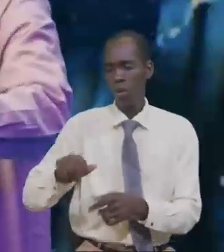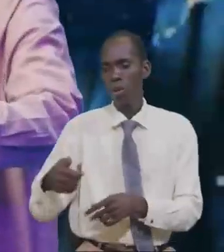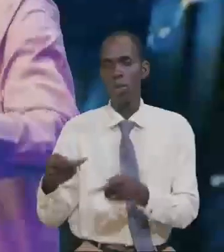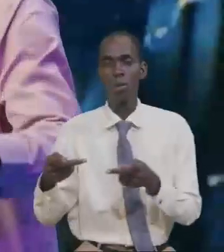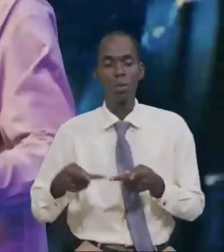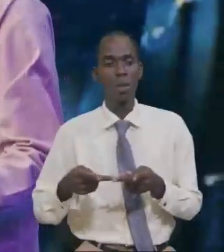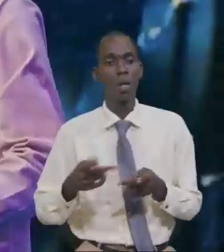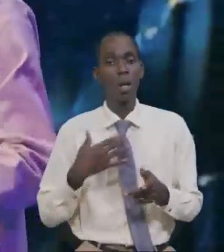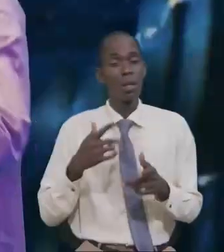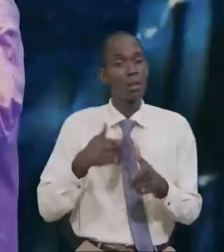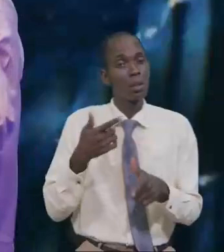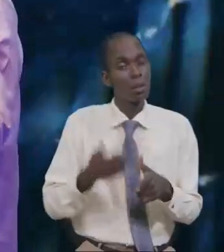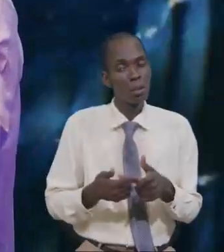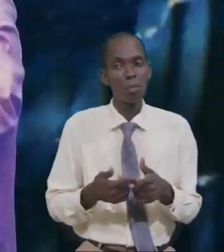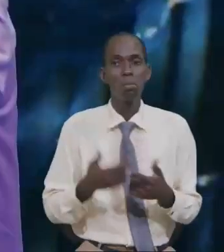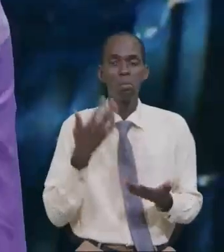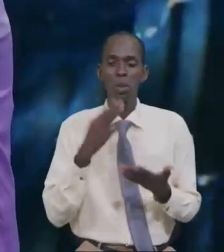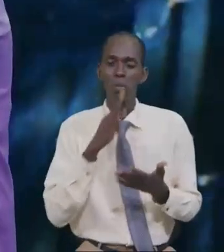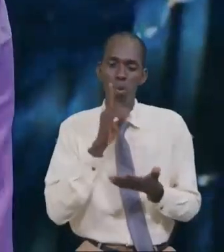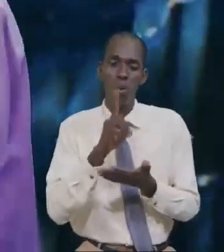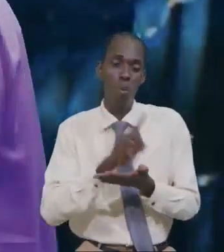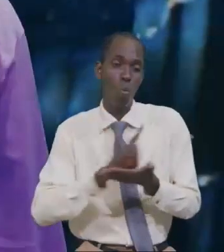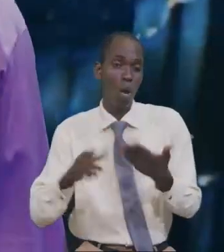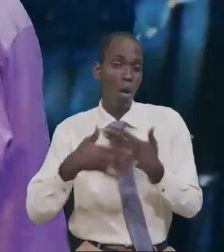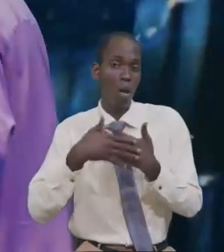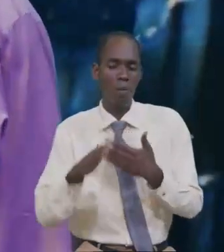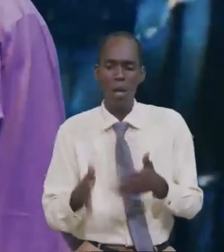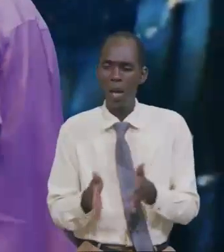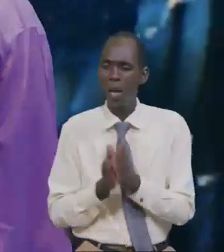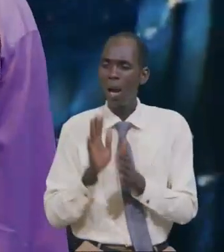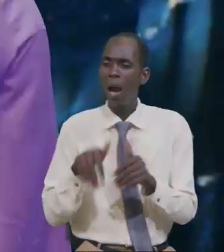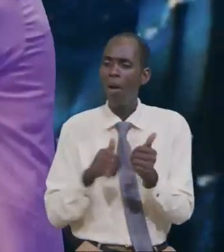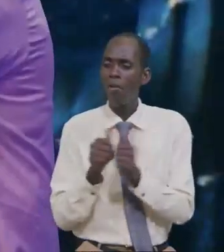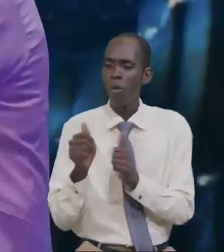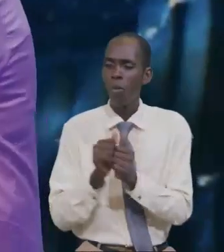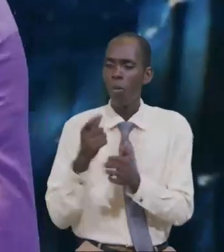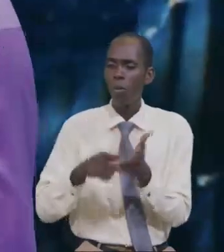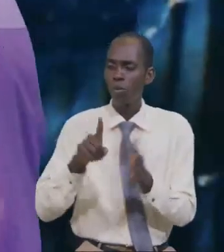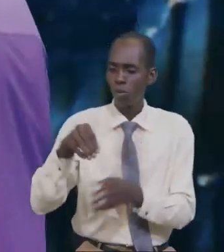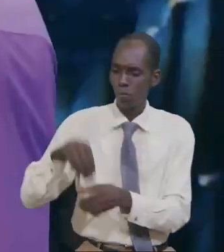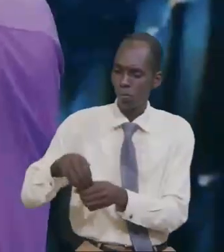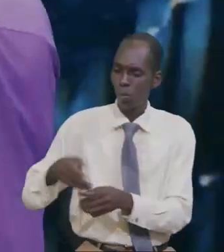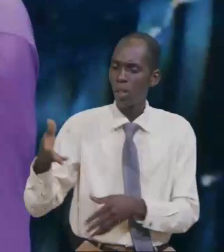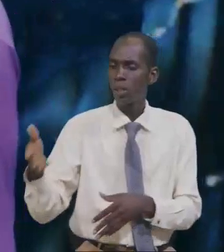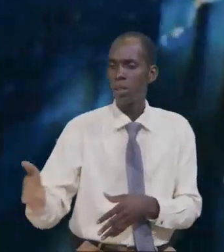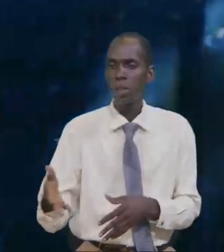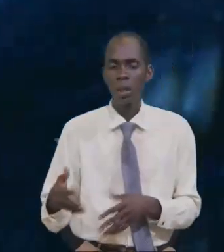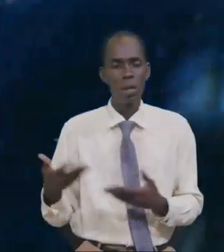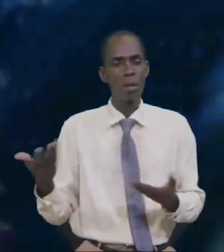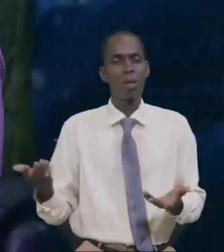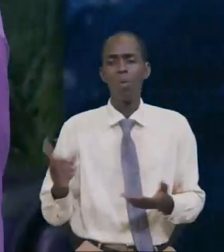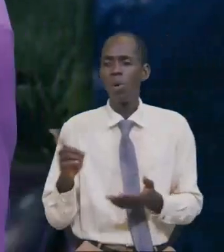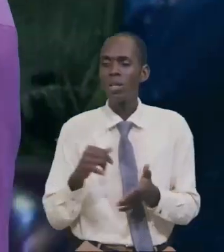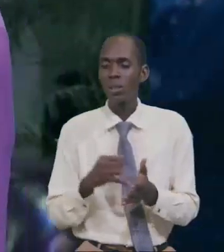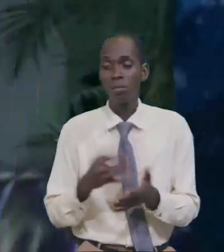other day, where is it now? You know, my friend, I uprooted it and planted it another way. The person that is always uprooting